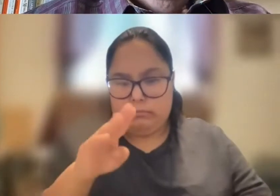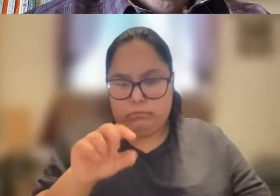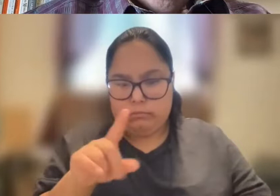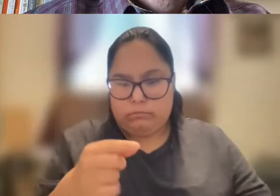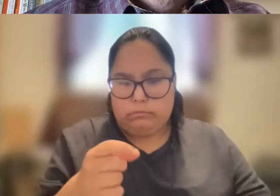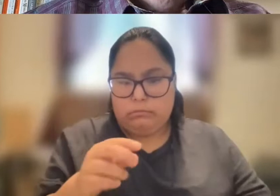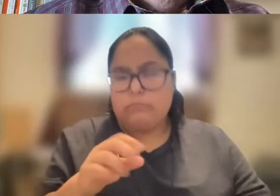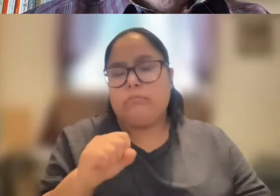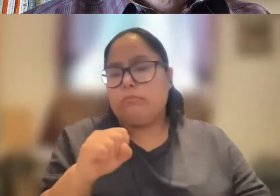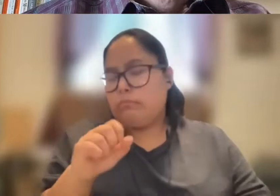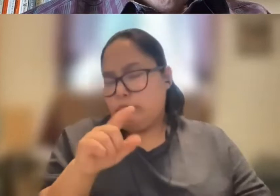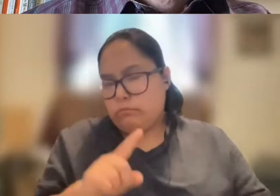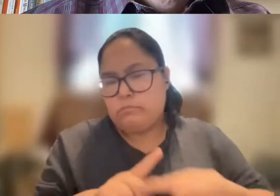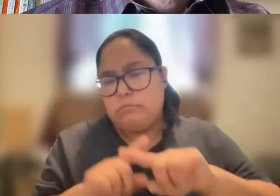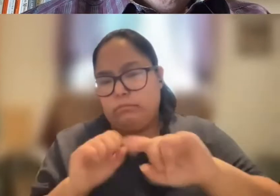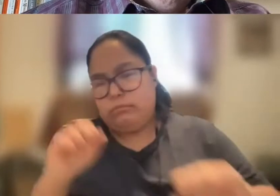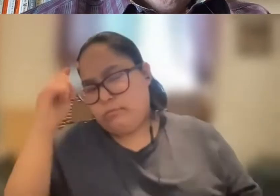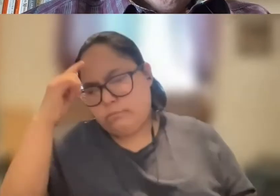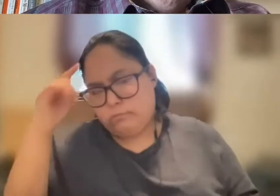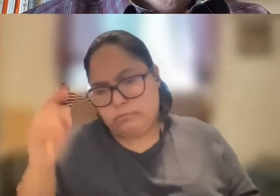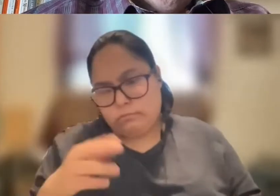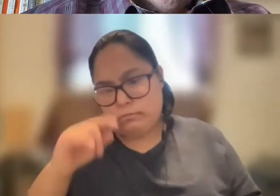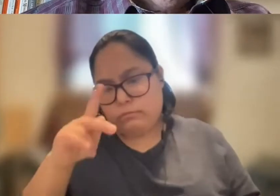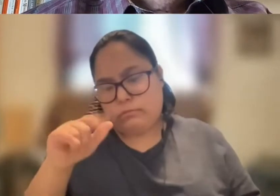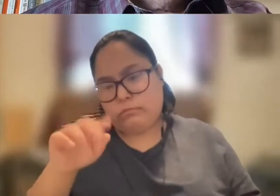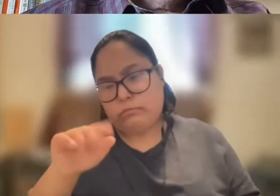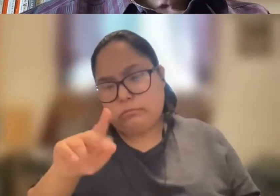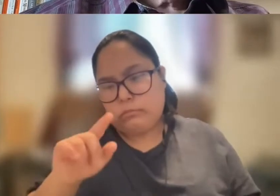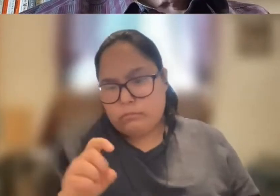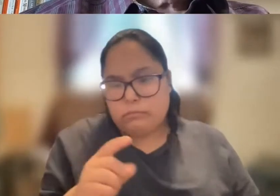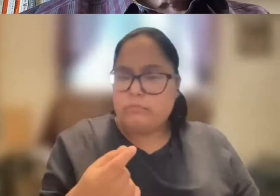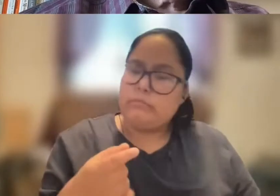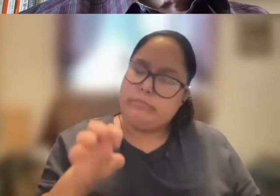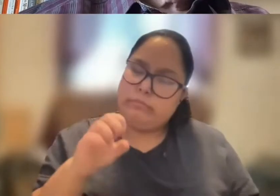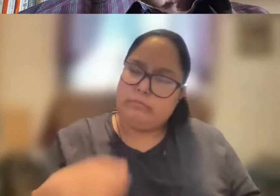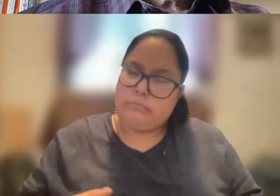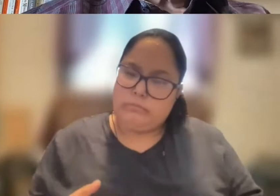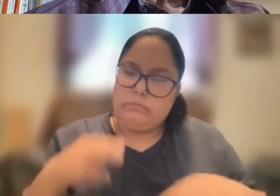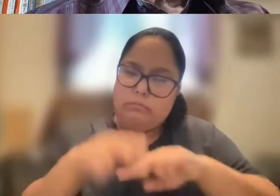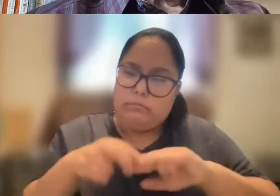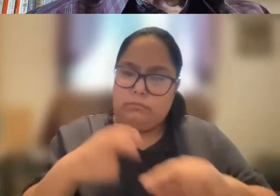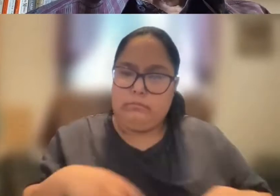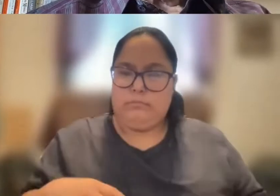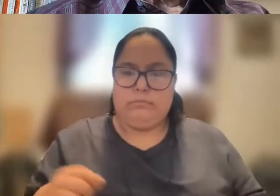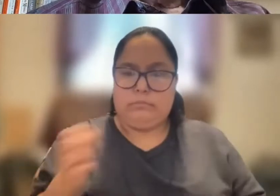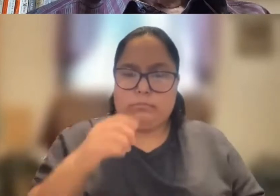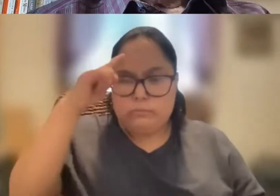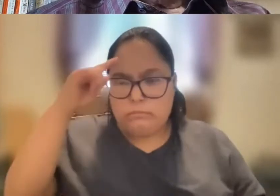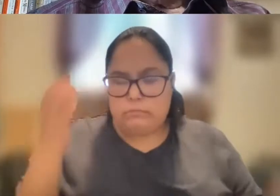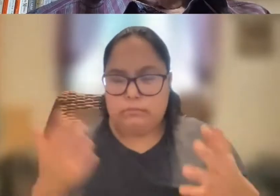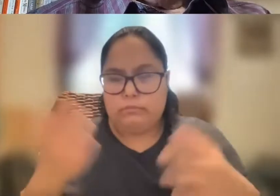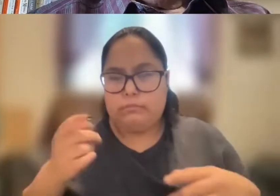LGBTQ2S plus. I was privileged to have that position. We sat down, talked about what needed to get